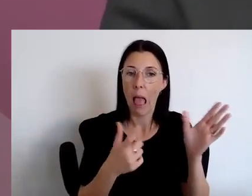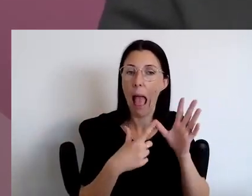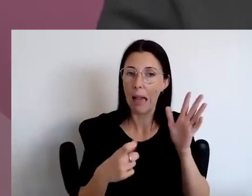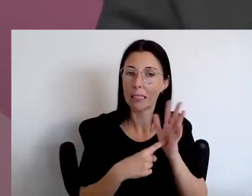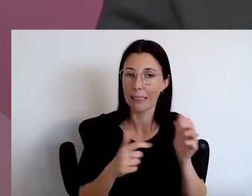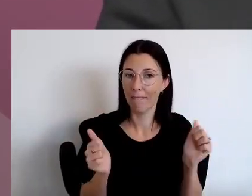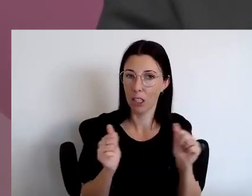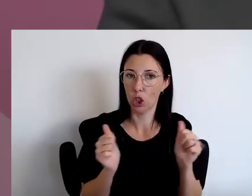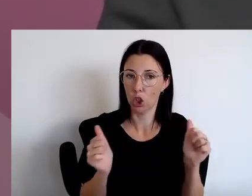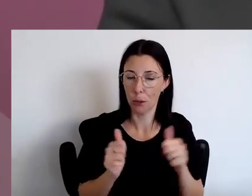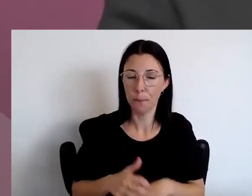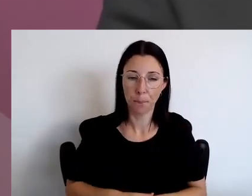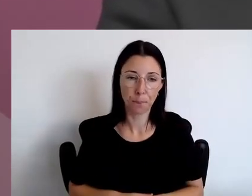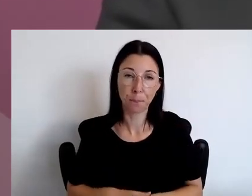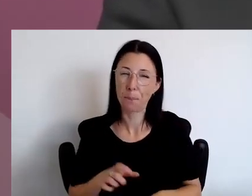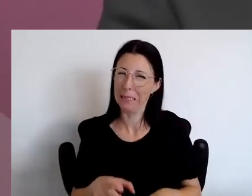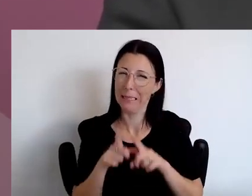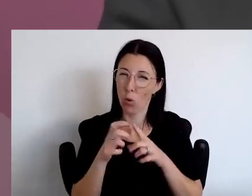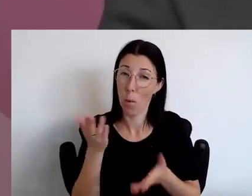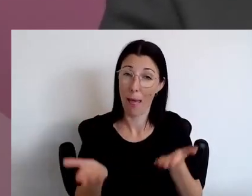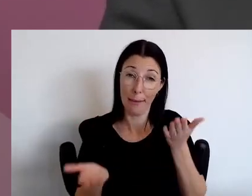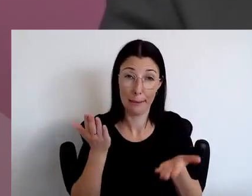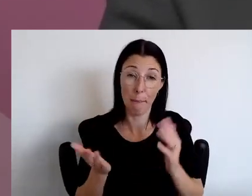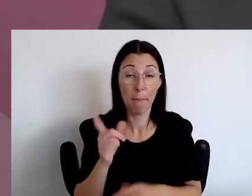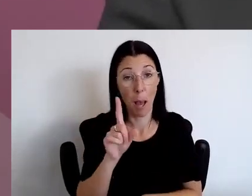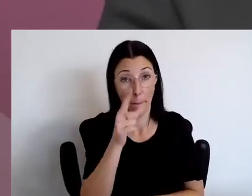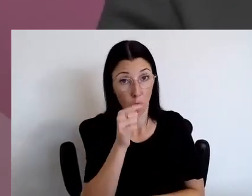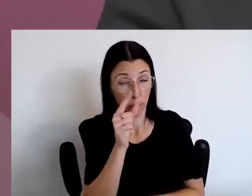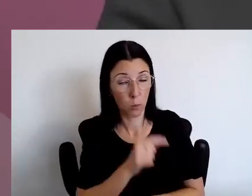it. So it's a difficult balance, but it can be done.